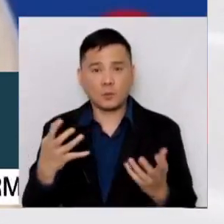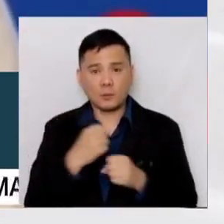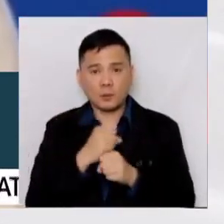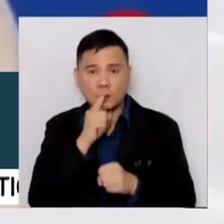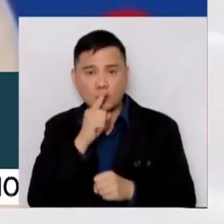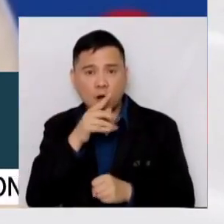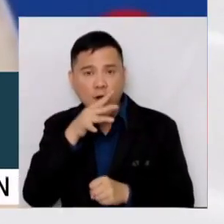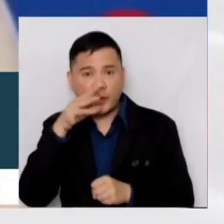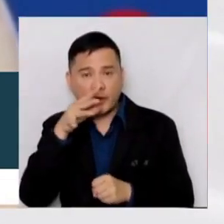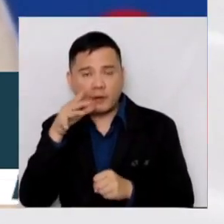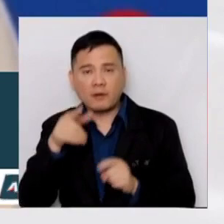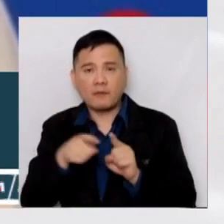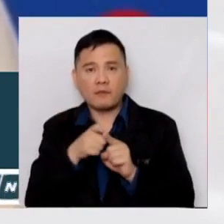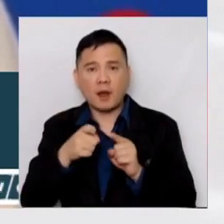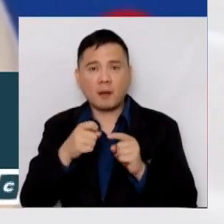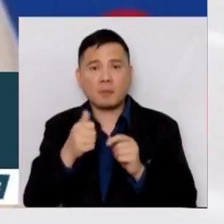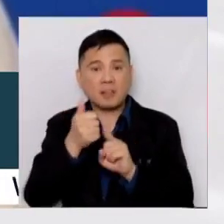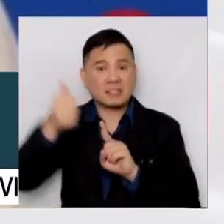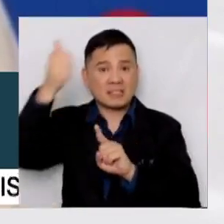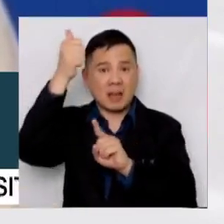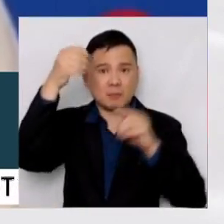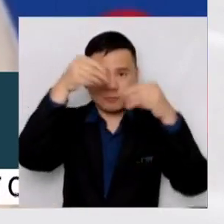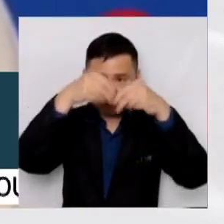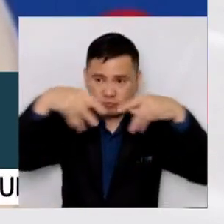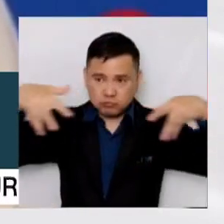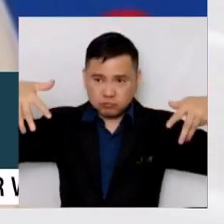is from upstream to downstream is actually addressed. No?